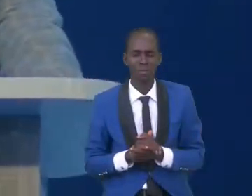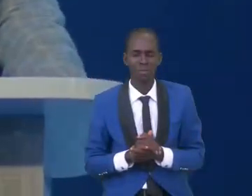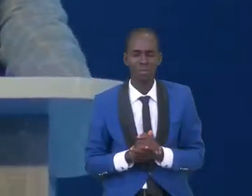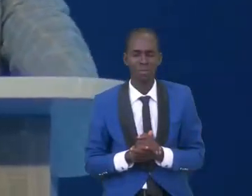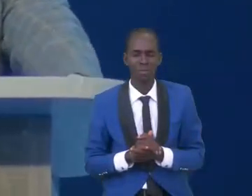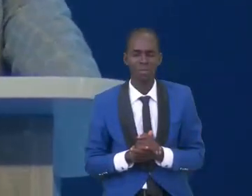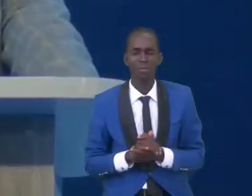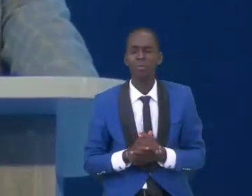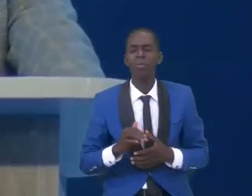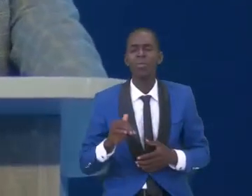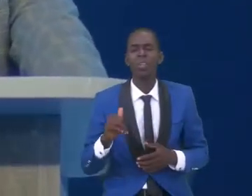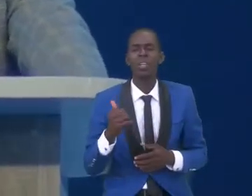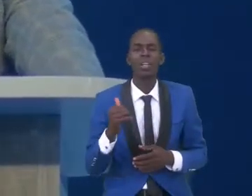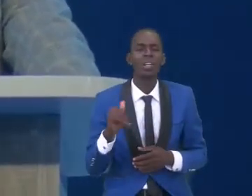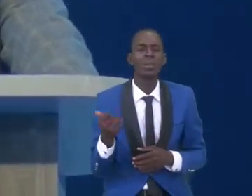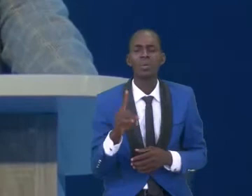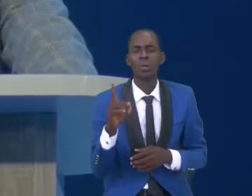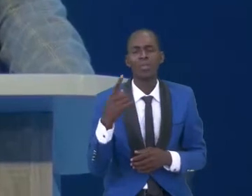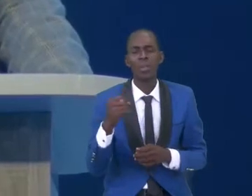Whatever the pain is,